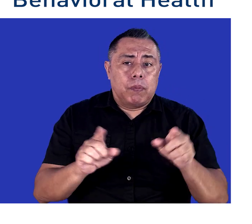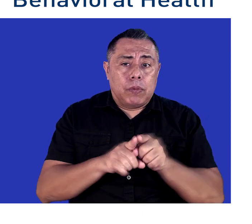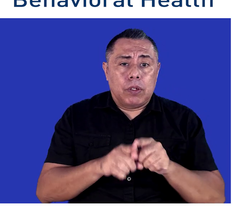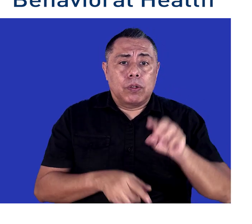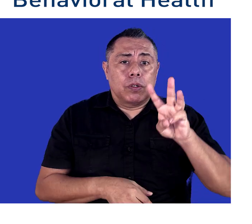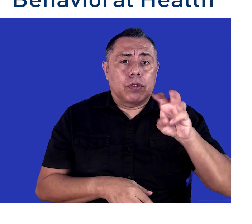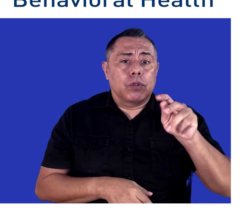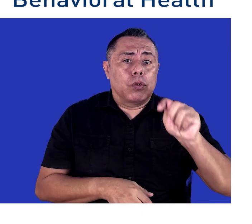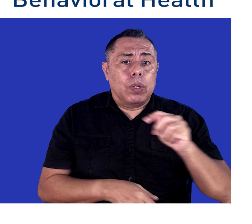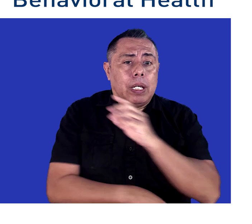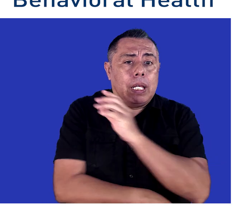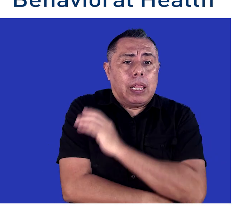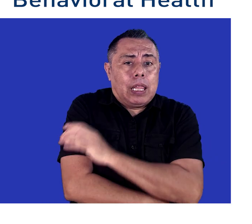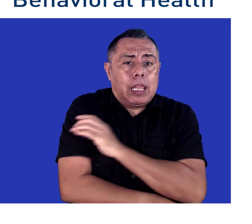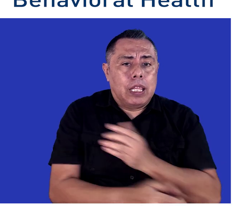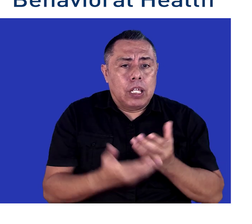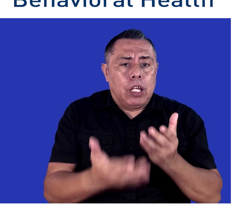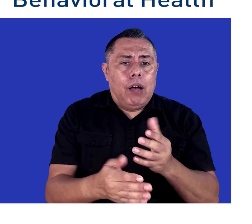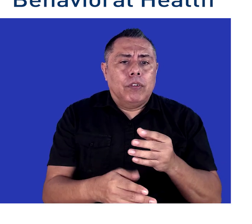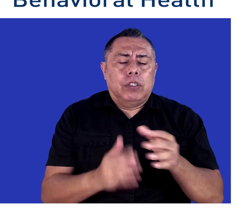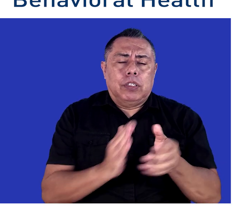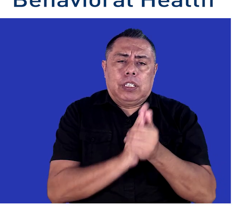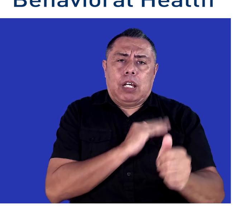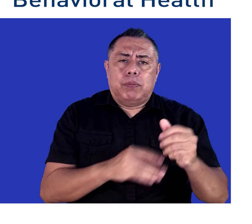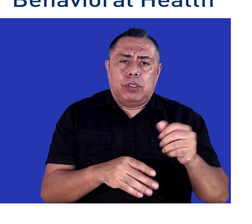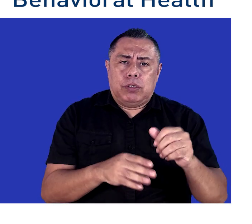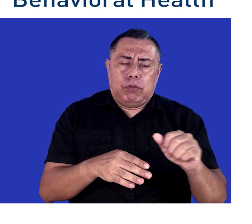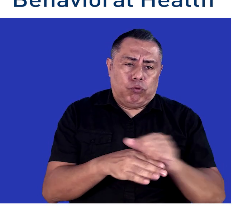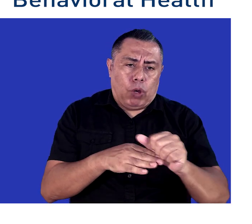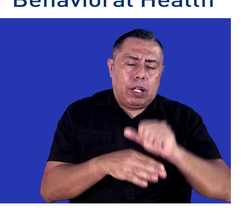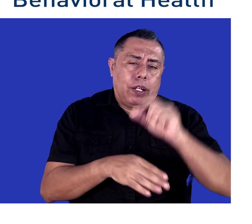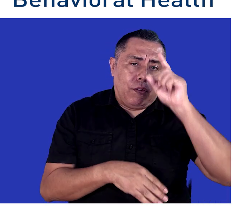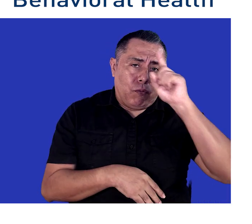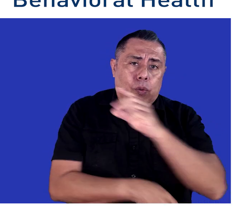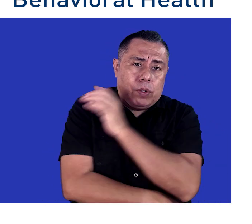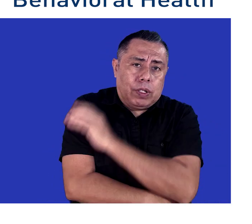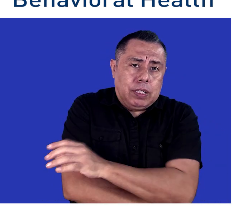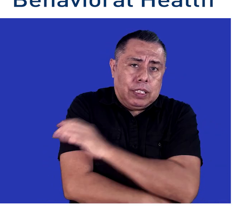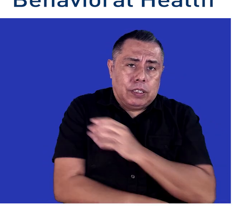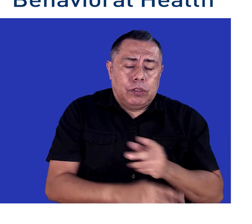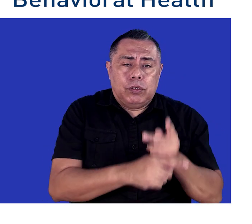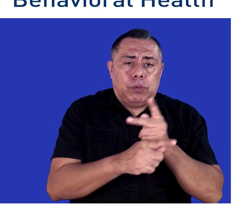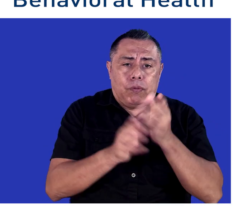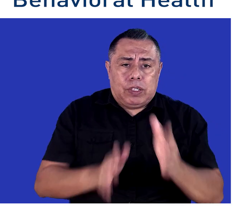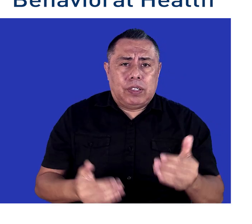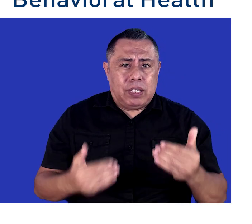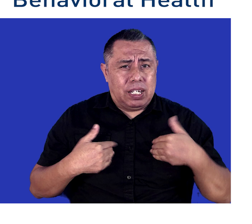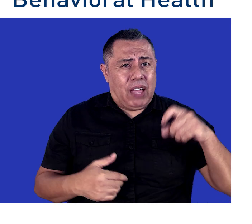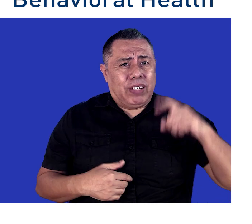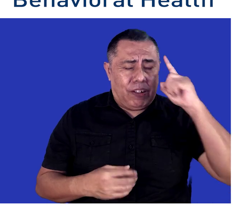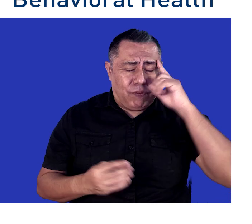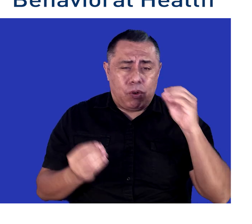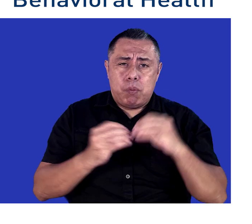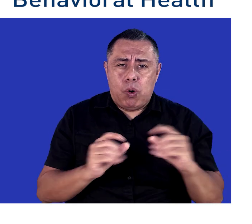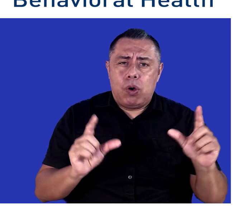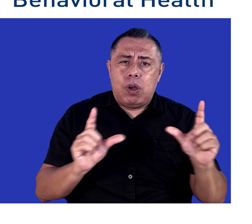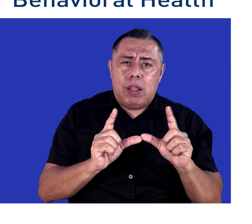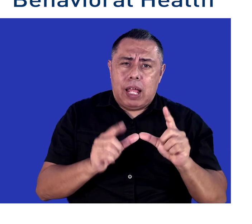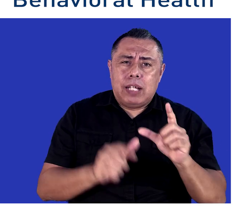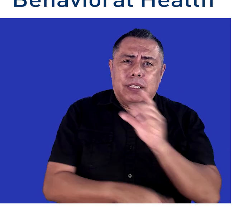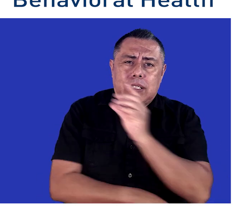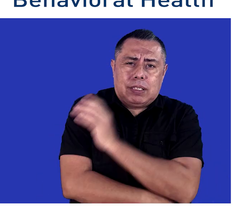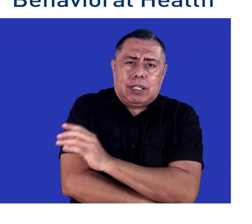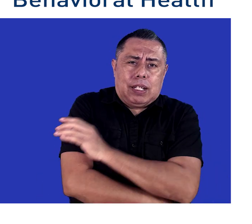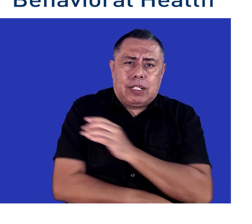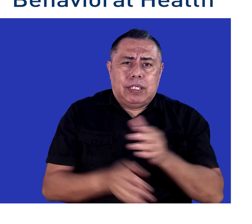clinic offered competency trainings for clinical supervisors. There is an ongoing and growing need for more licensed clinicians to